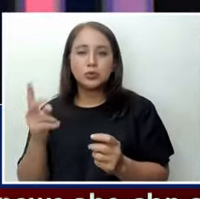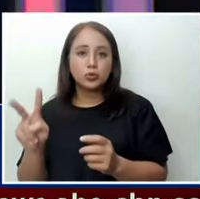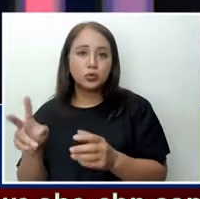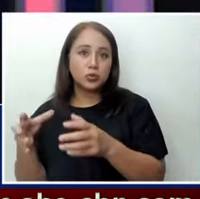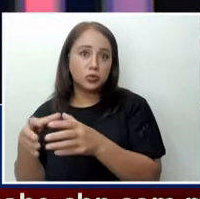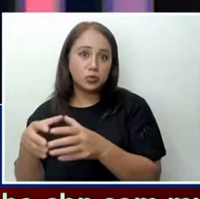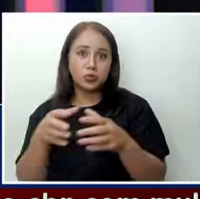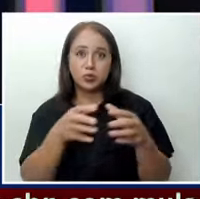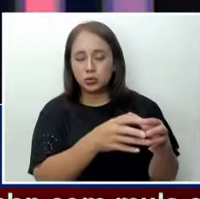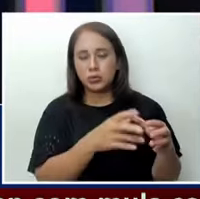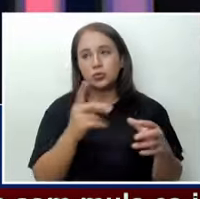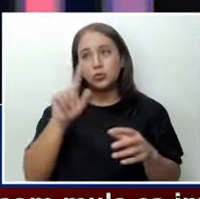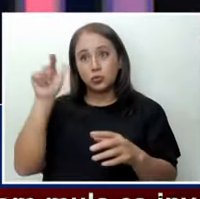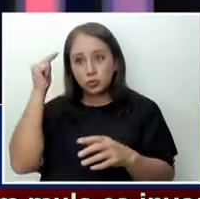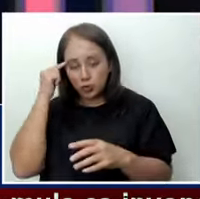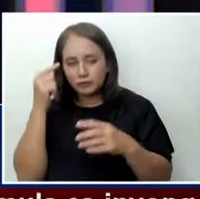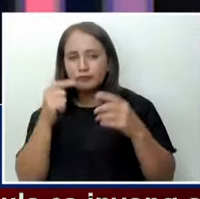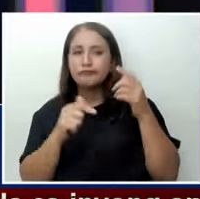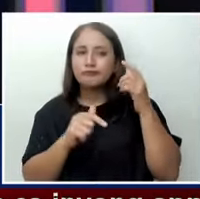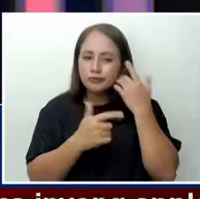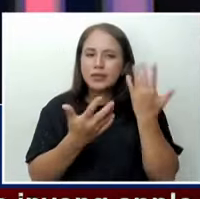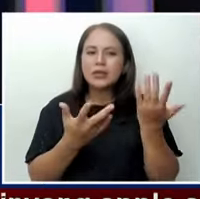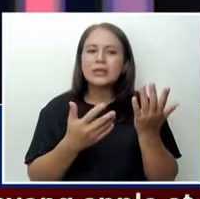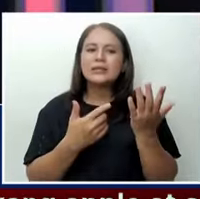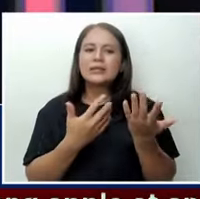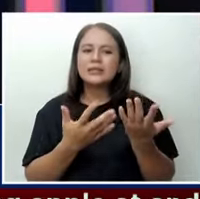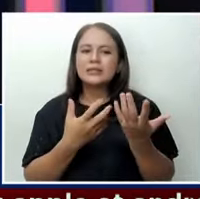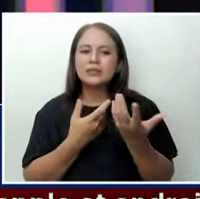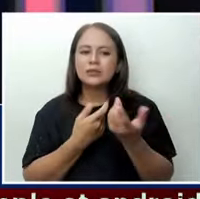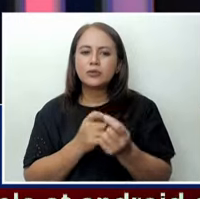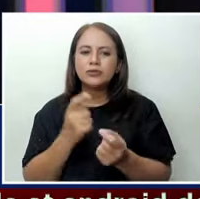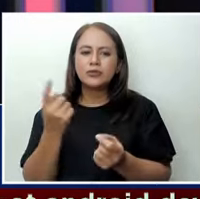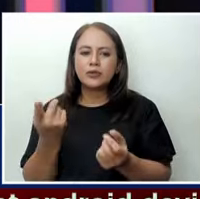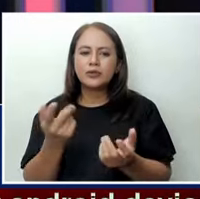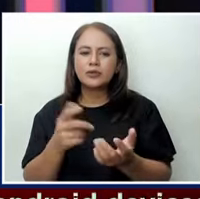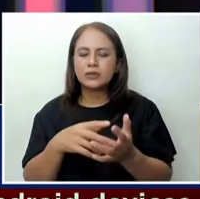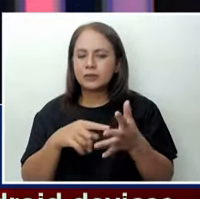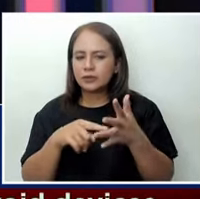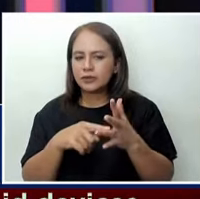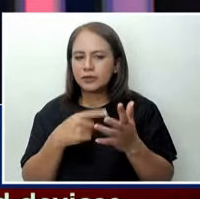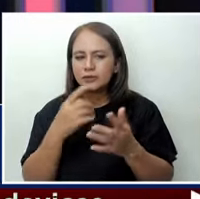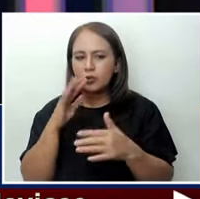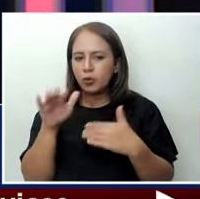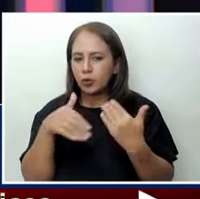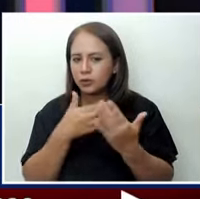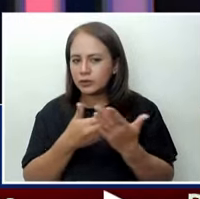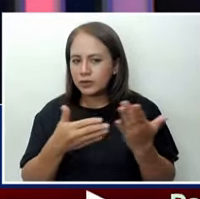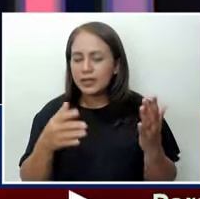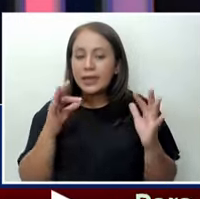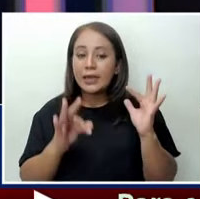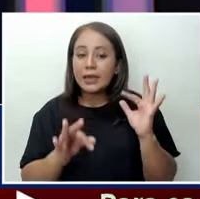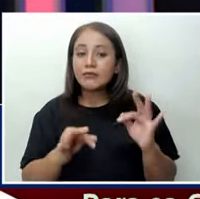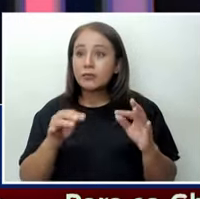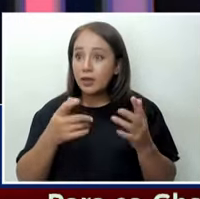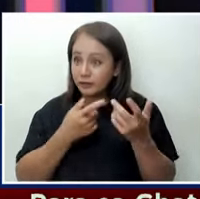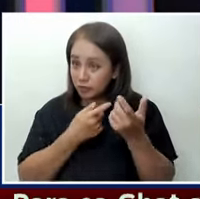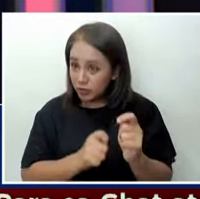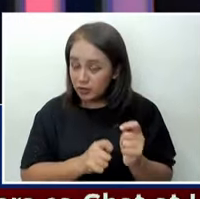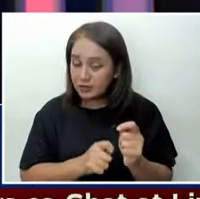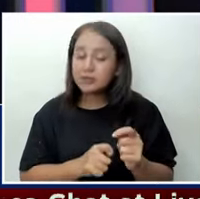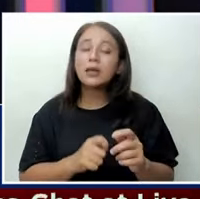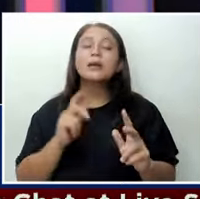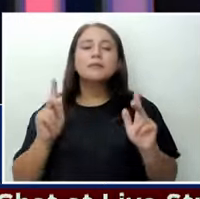our two governments. That trust, in my opinion, forms the foundation for everything. Mm-hmm. If you have that trust, then people